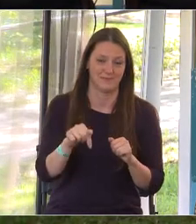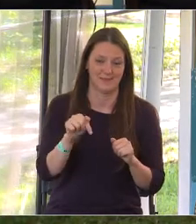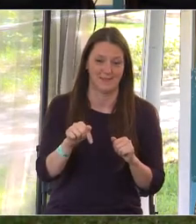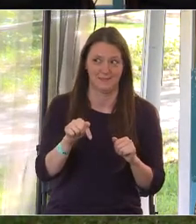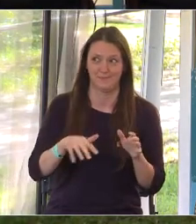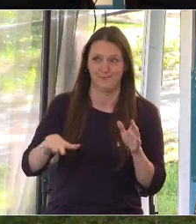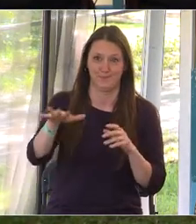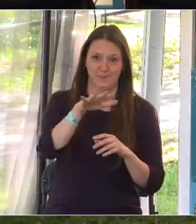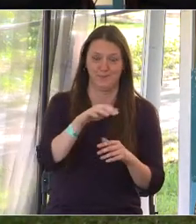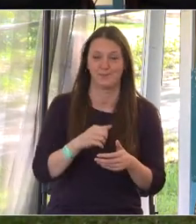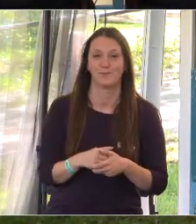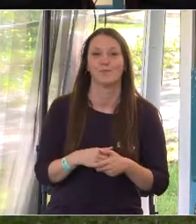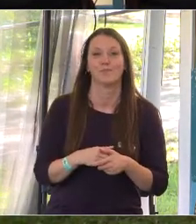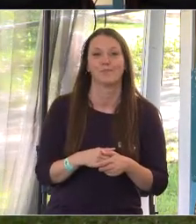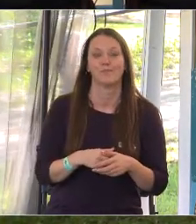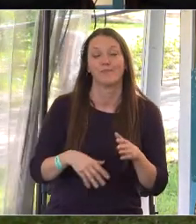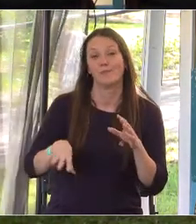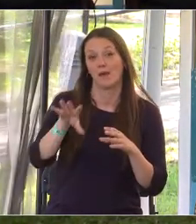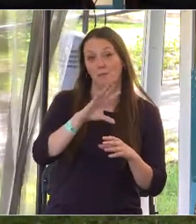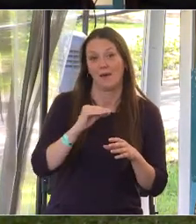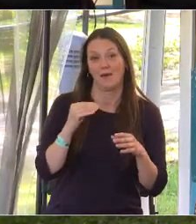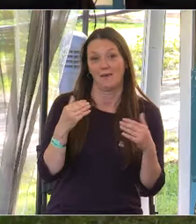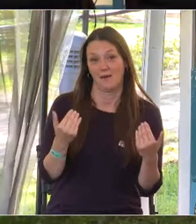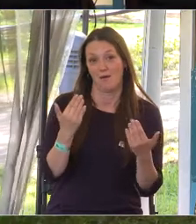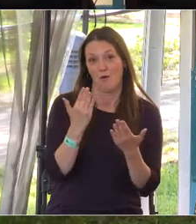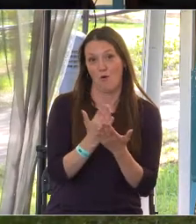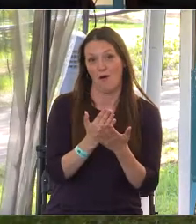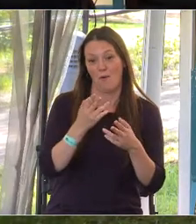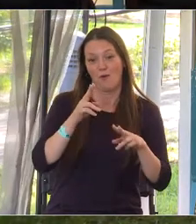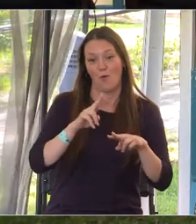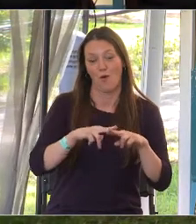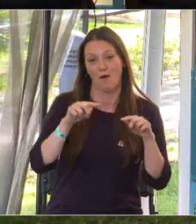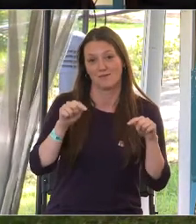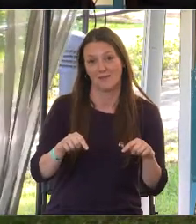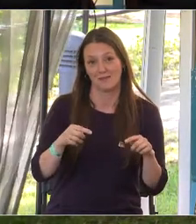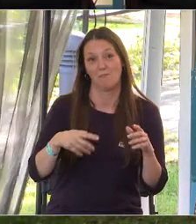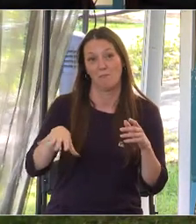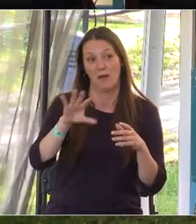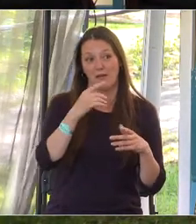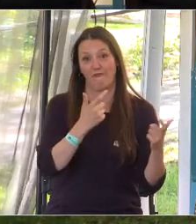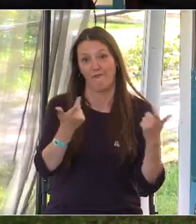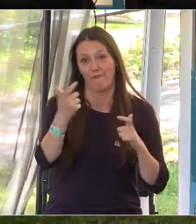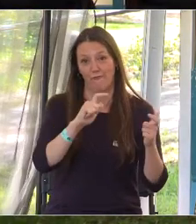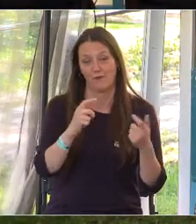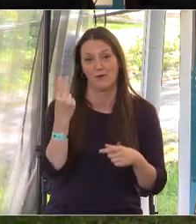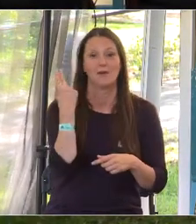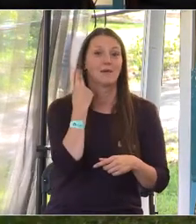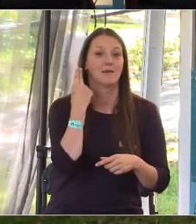in this area here. We are here talking in English today because this is one of